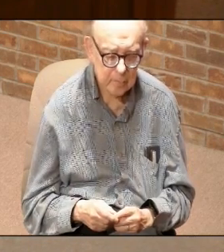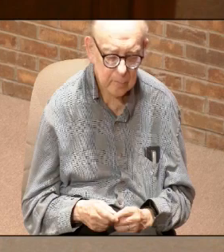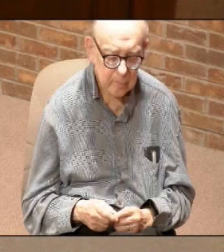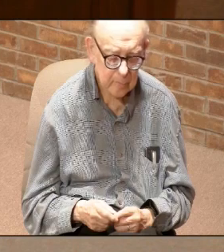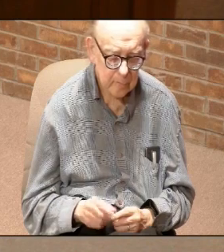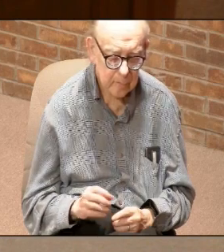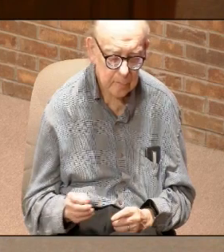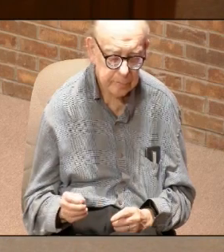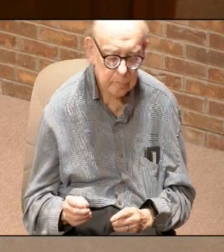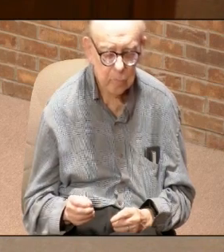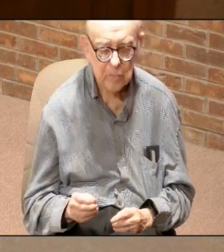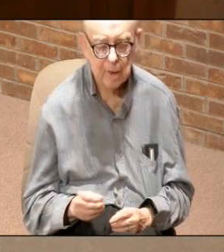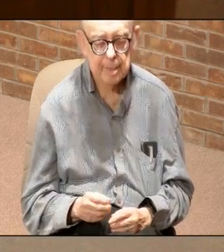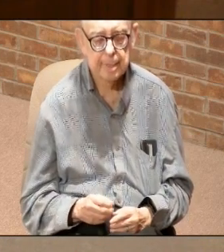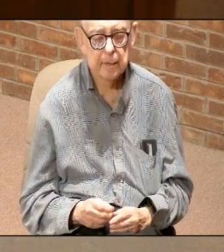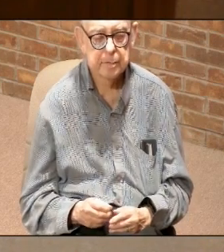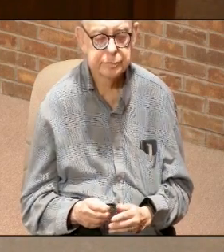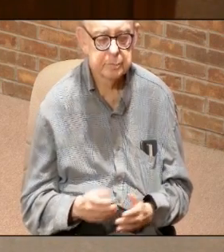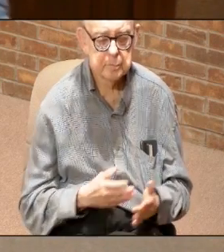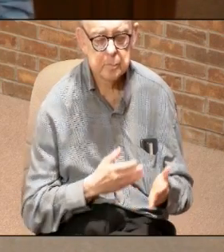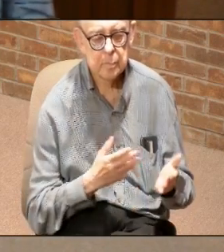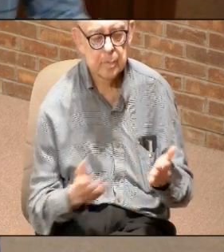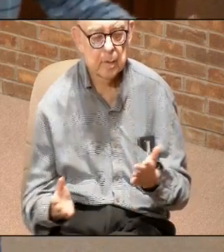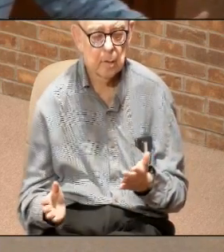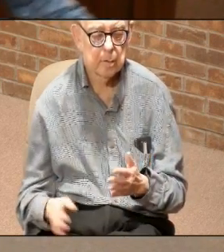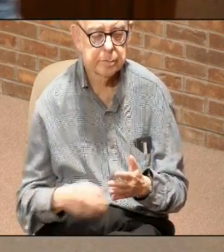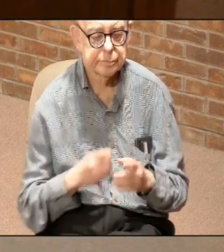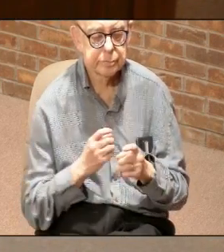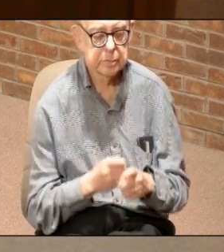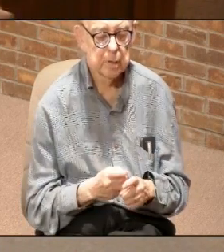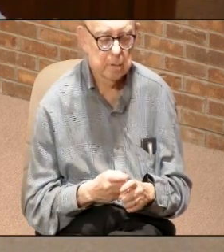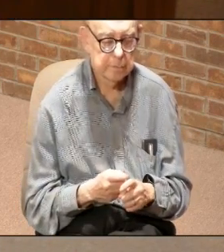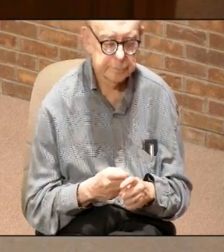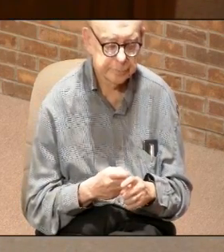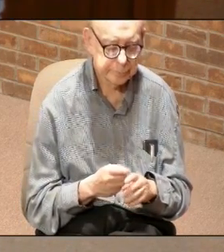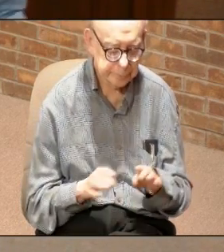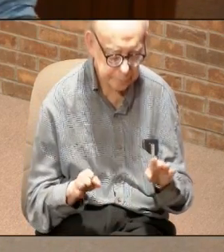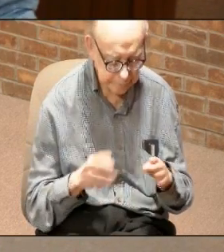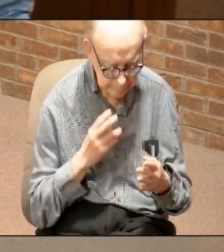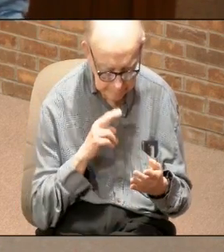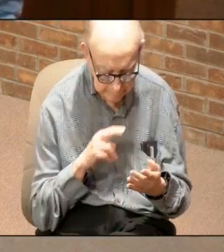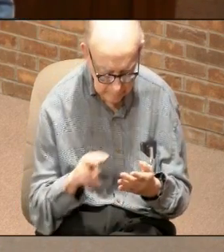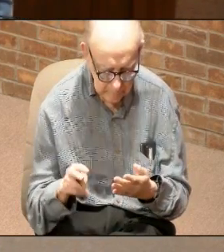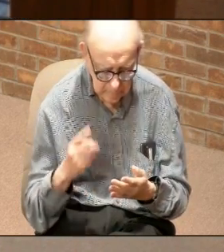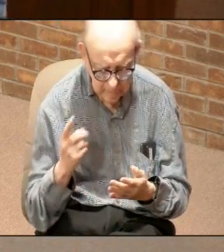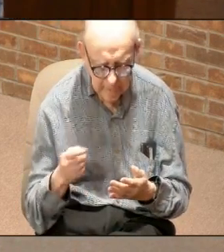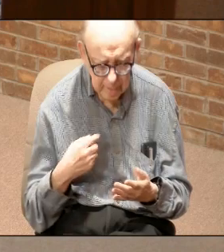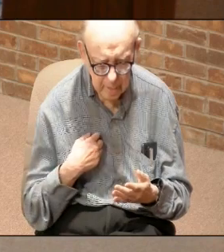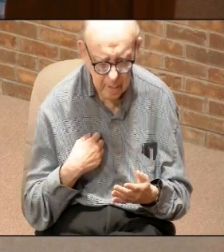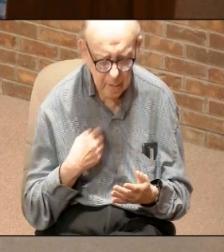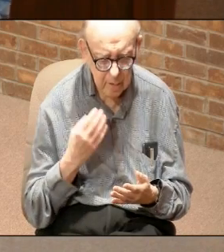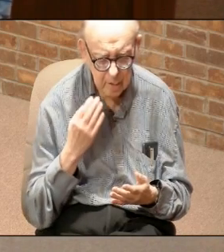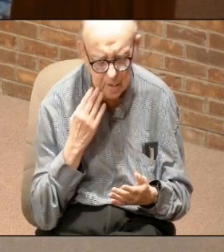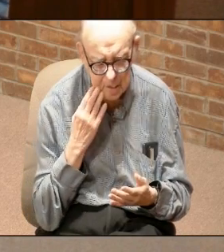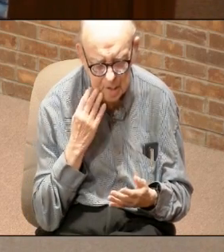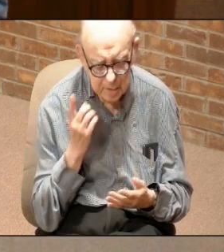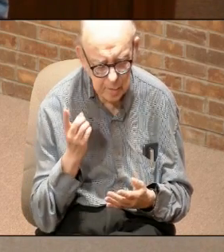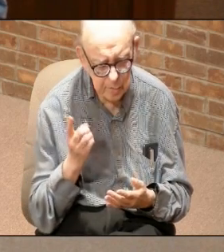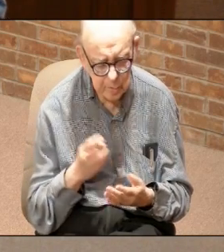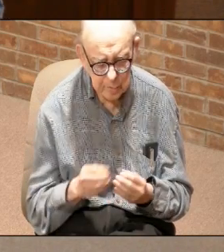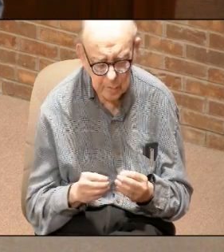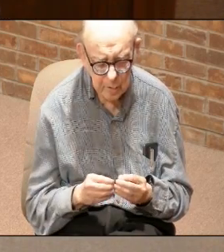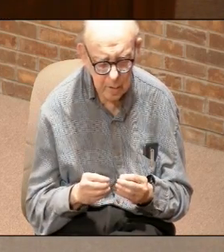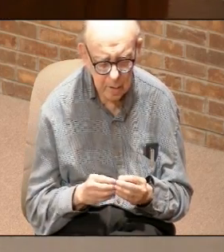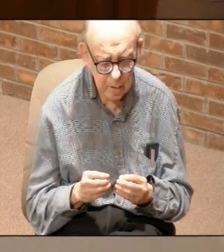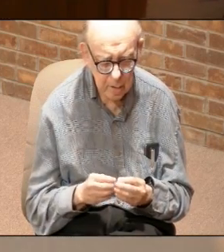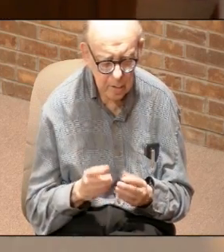And so you bring out all of the gifts and they're opening them and you look and you're thinking, I know there's this other gift and I don't